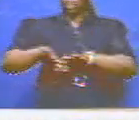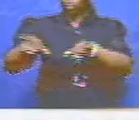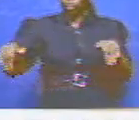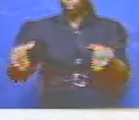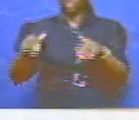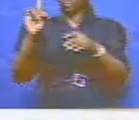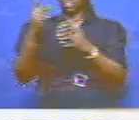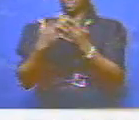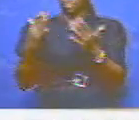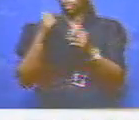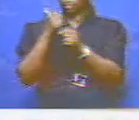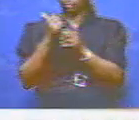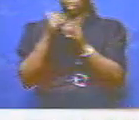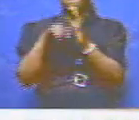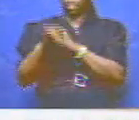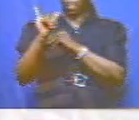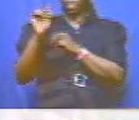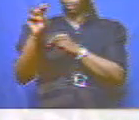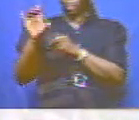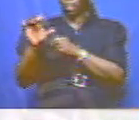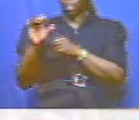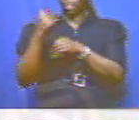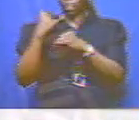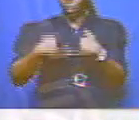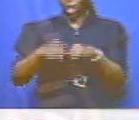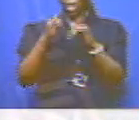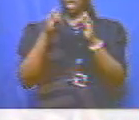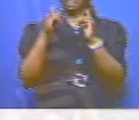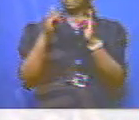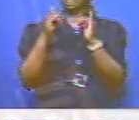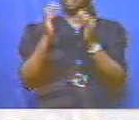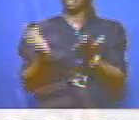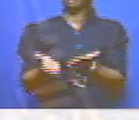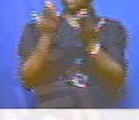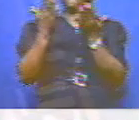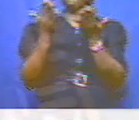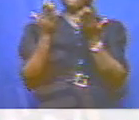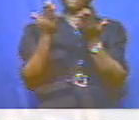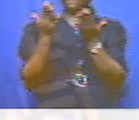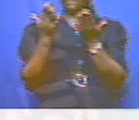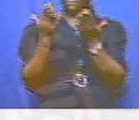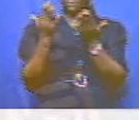things we are doing within the IMC mm-hmm. is to try and improve capacity